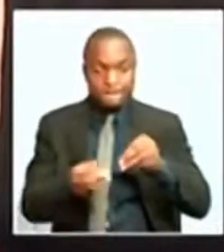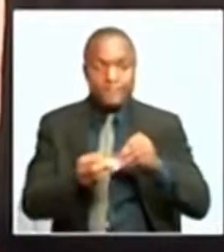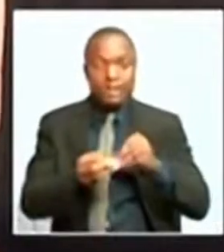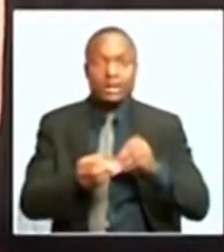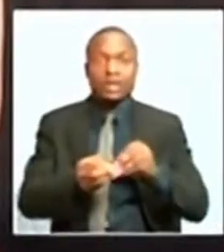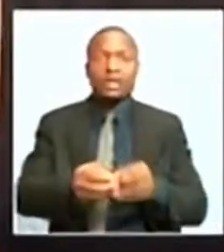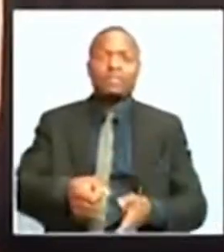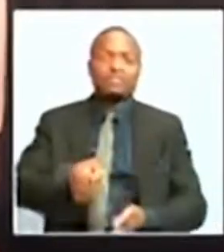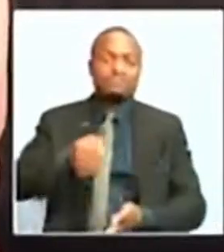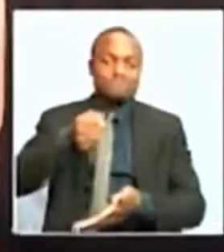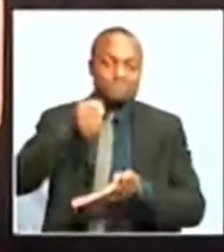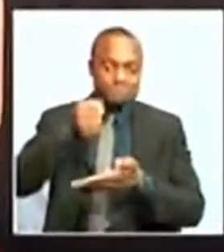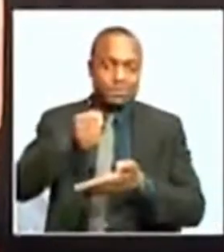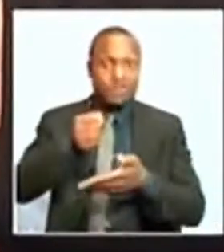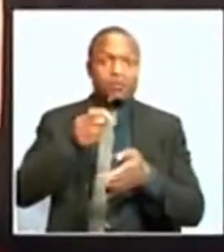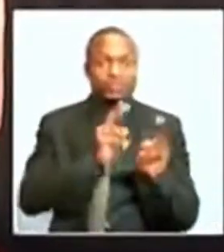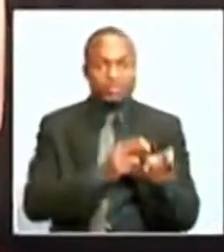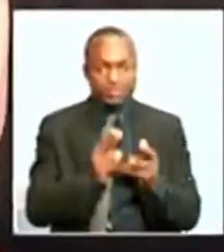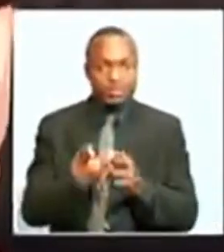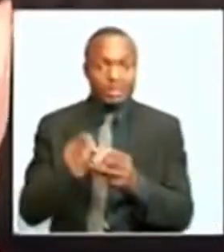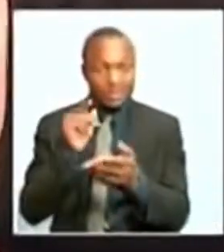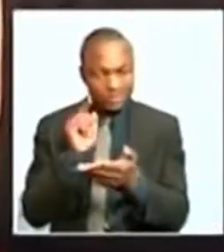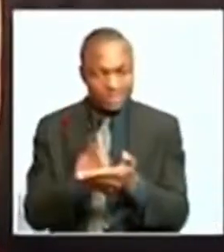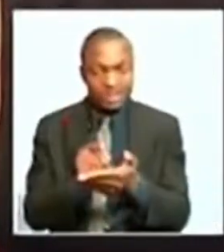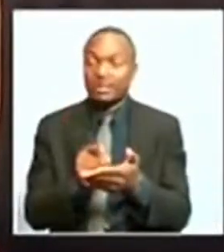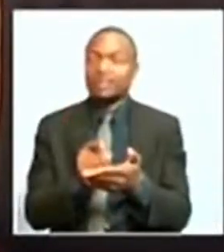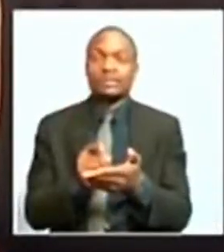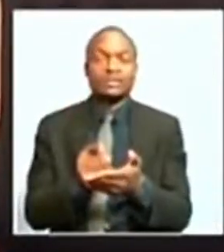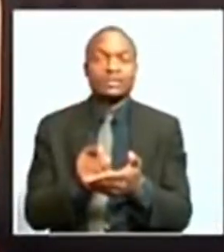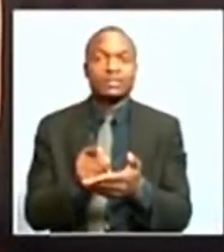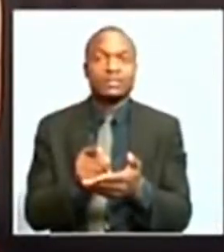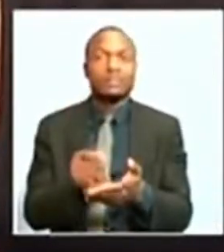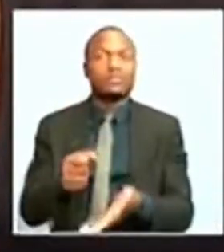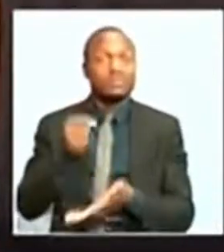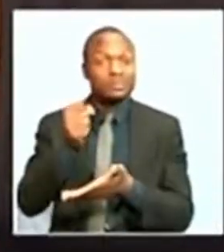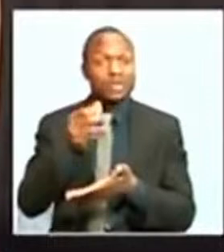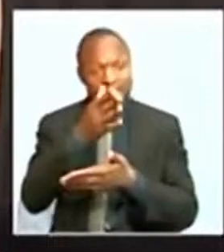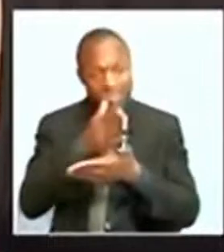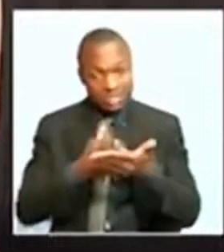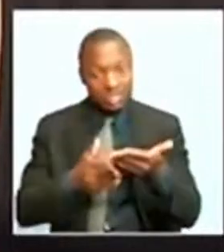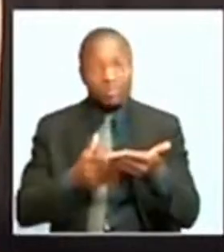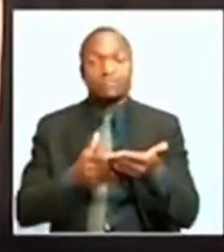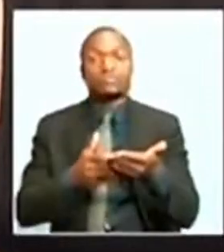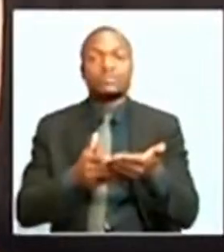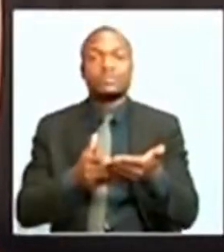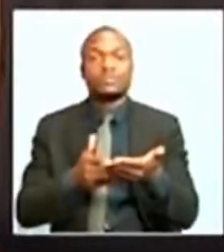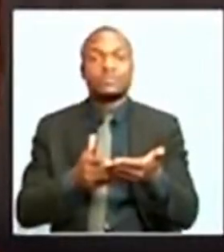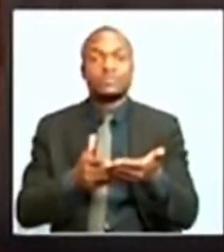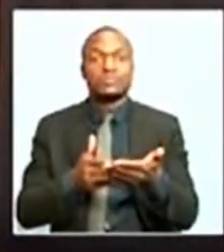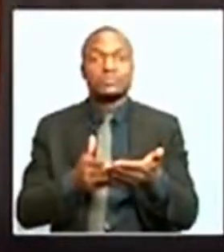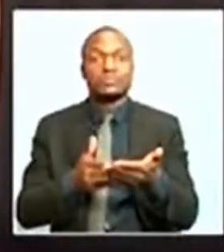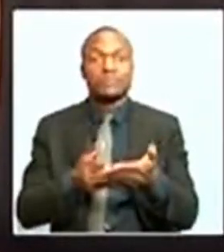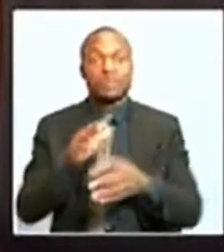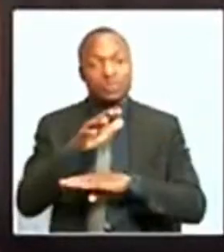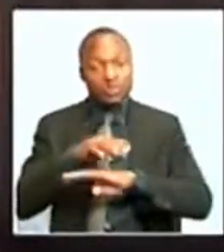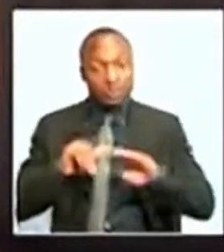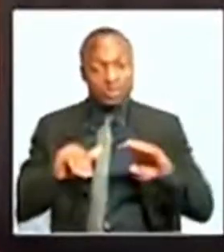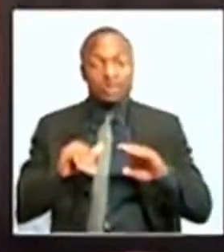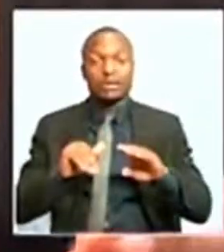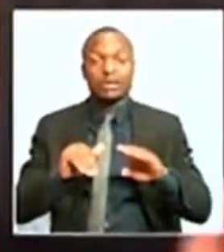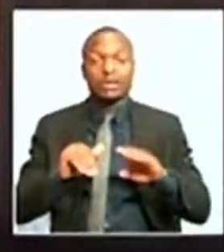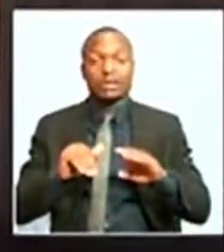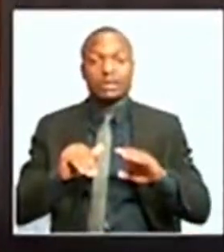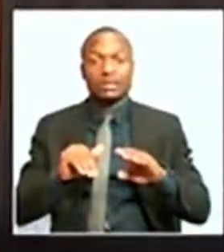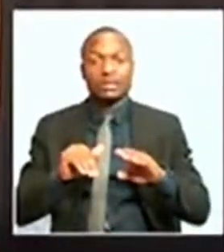we respond. Even the contingent budget could not still cover. So those are some of the, I would call them the baskets